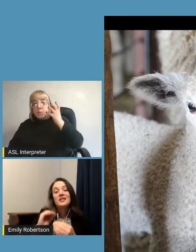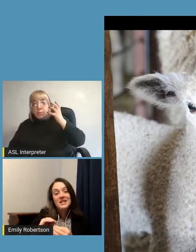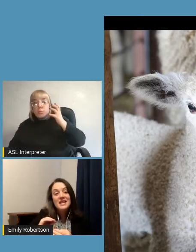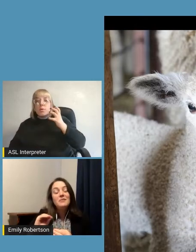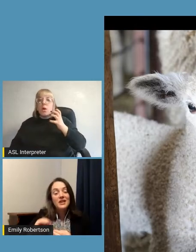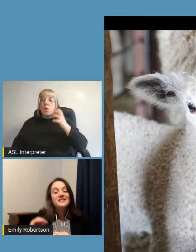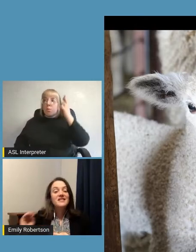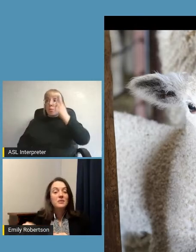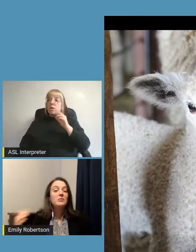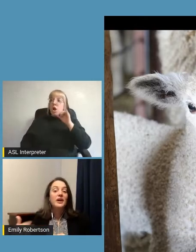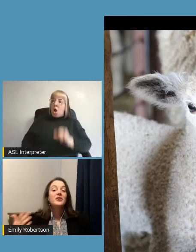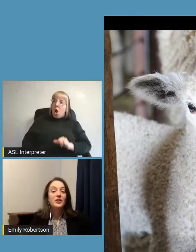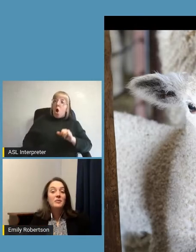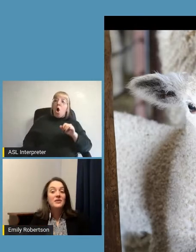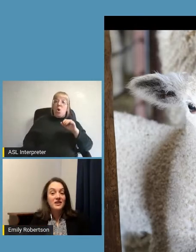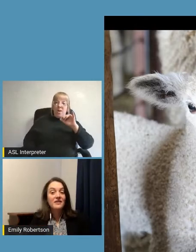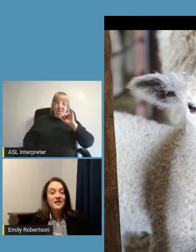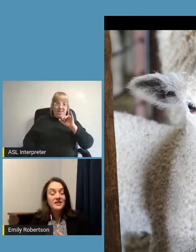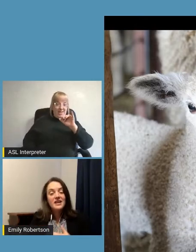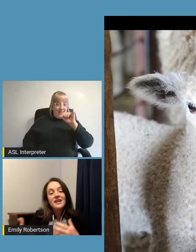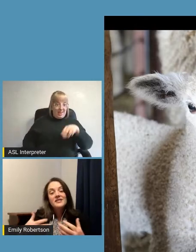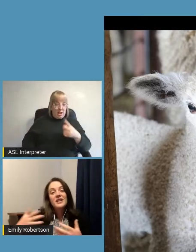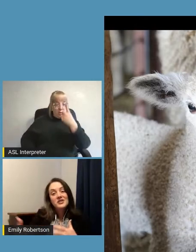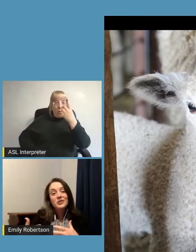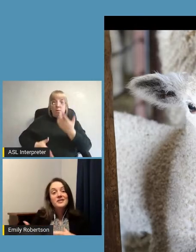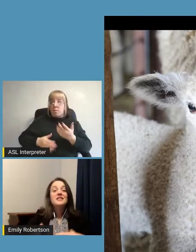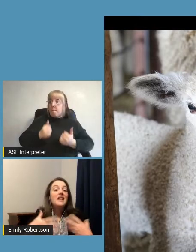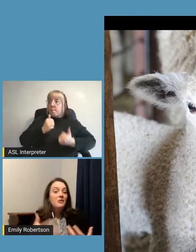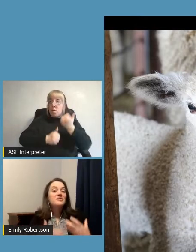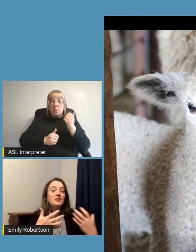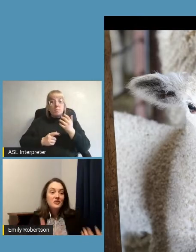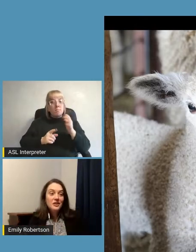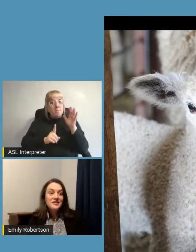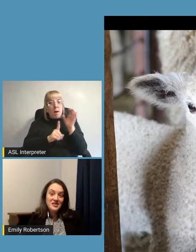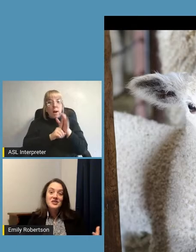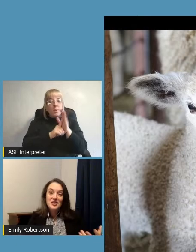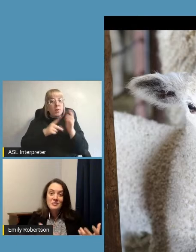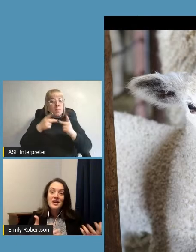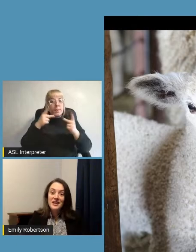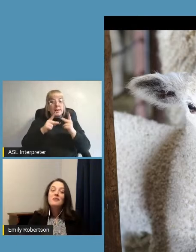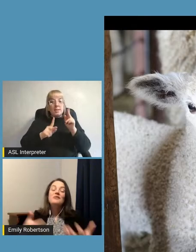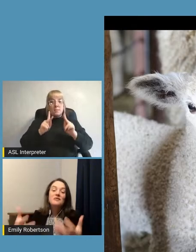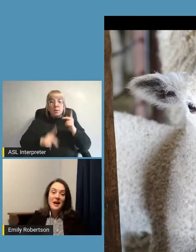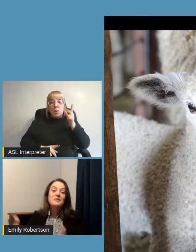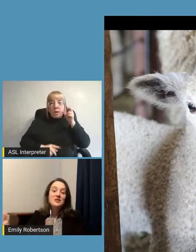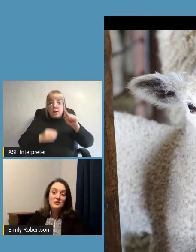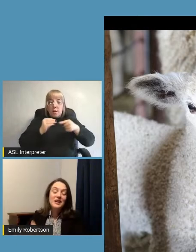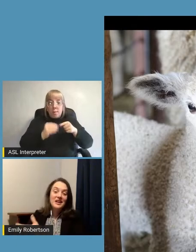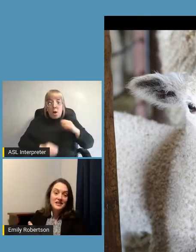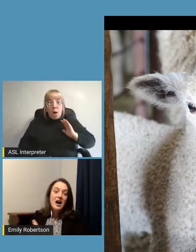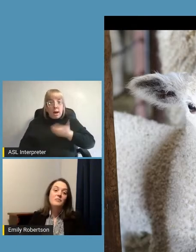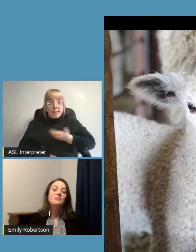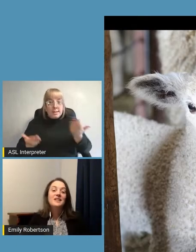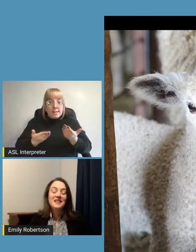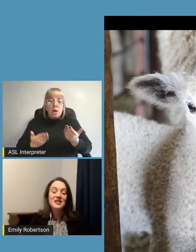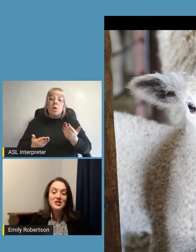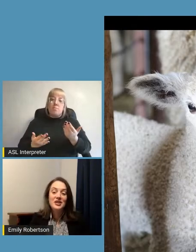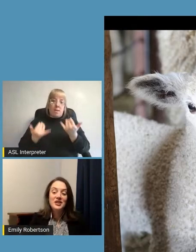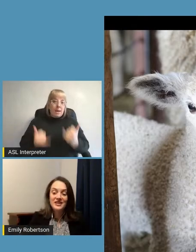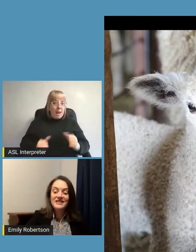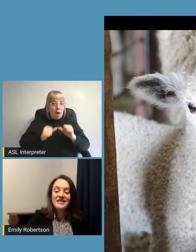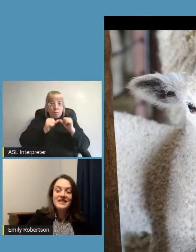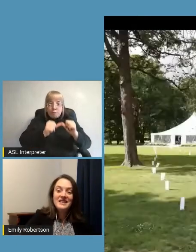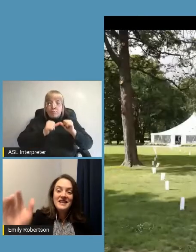was one of the key places that people had heard about the event. So that showed us that that was a good decision to make, and we've kept doing it